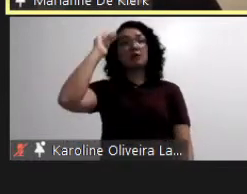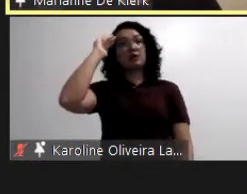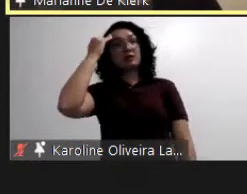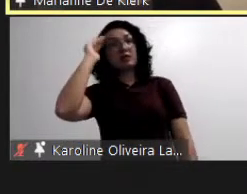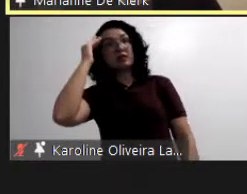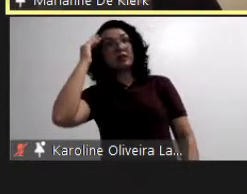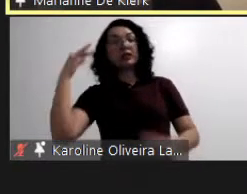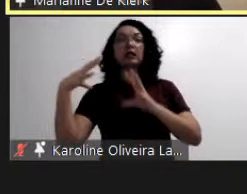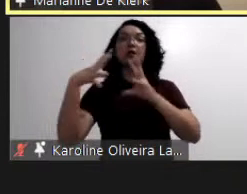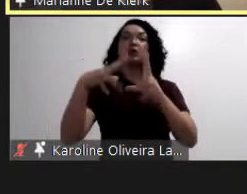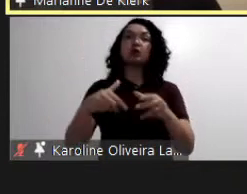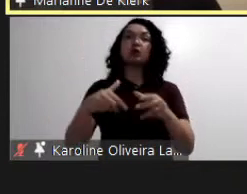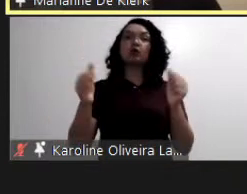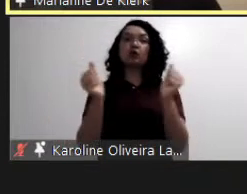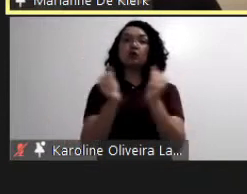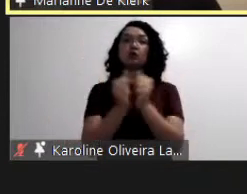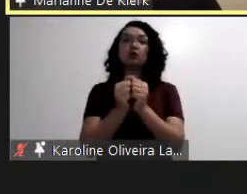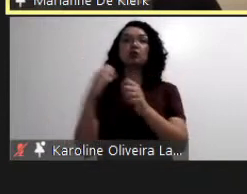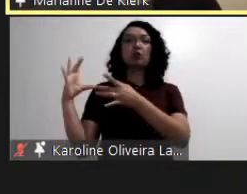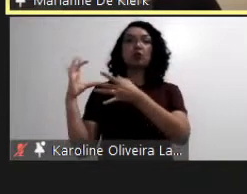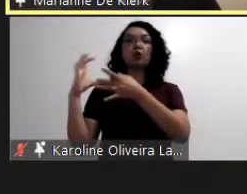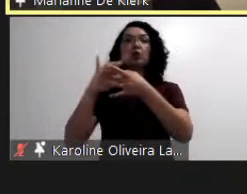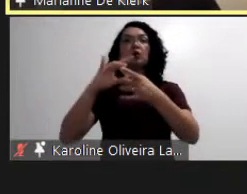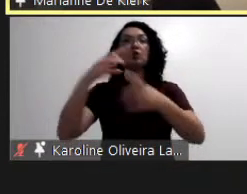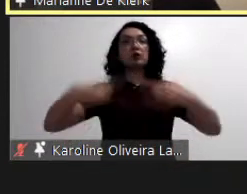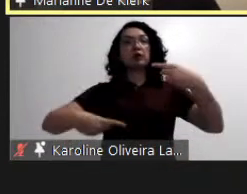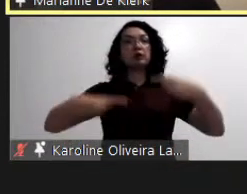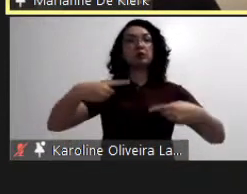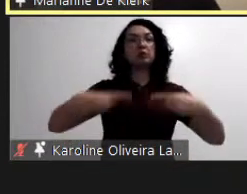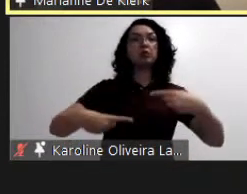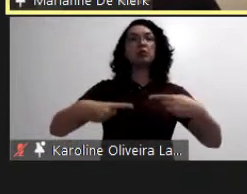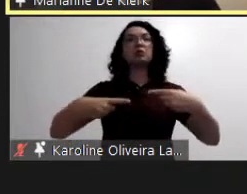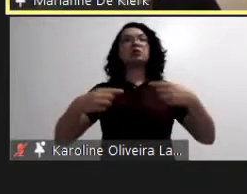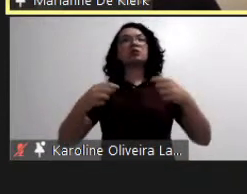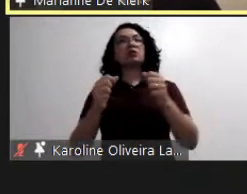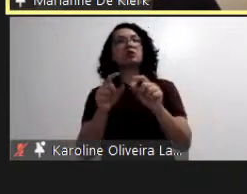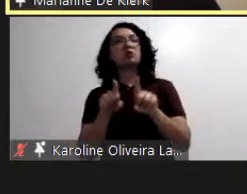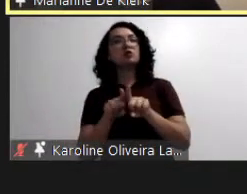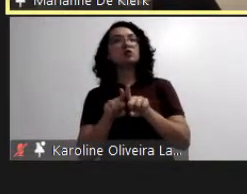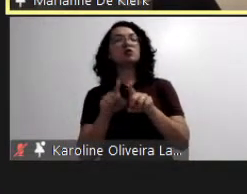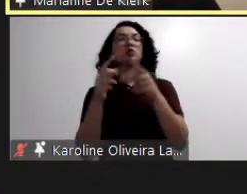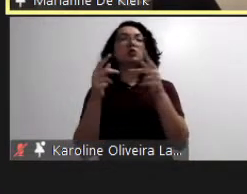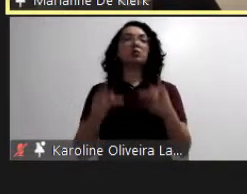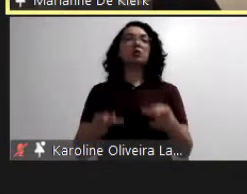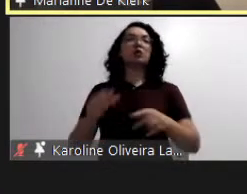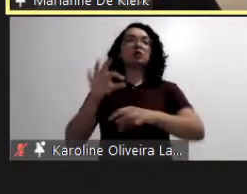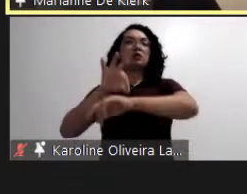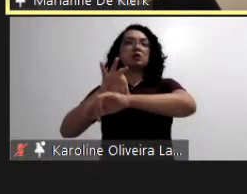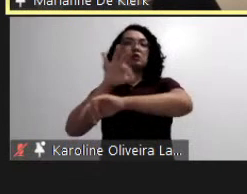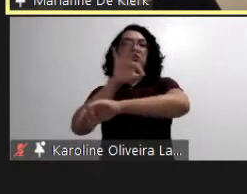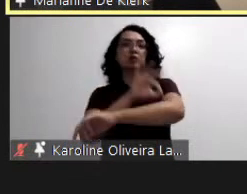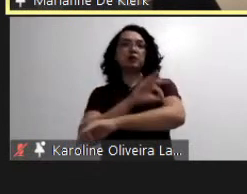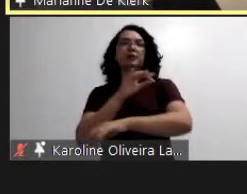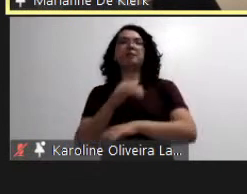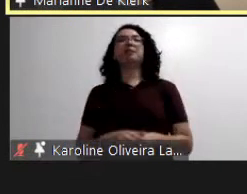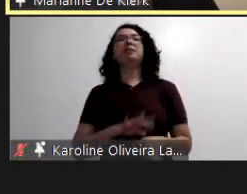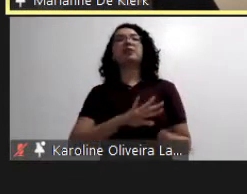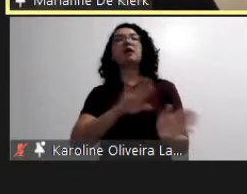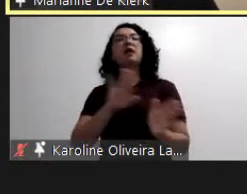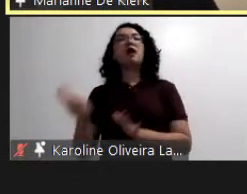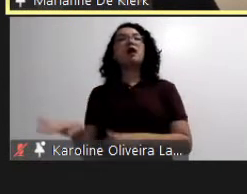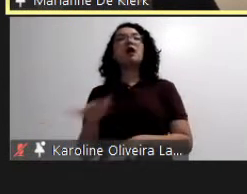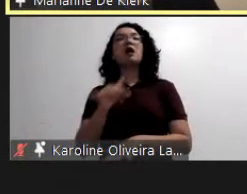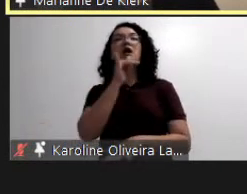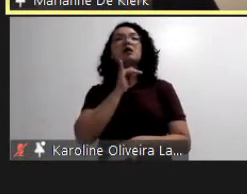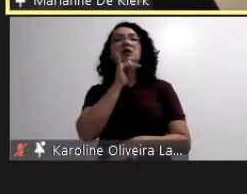of Transportation was a project by Norman Eaton, one of our best architects in the second half of the 20th century.